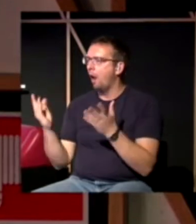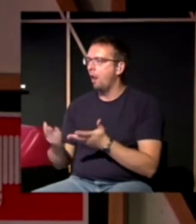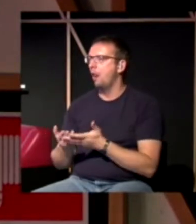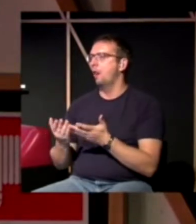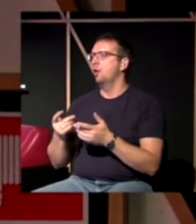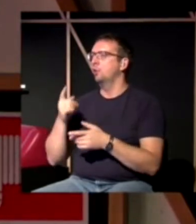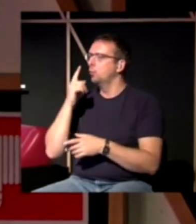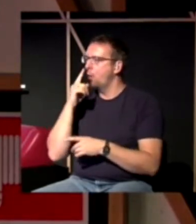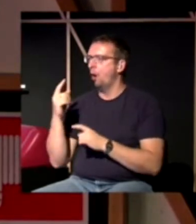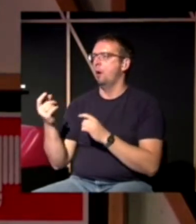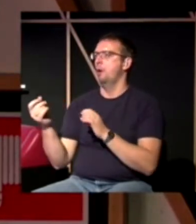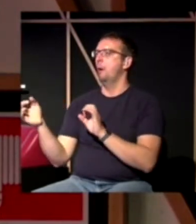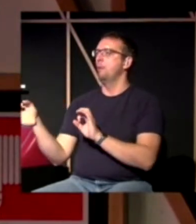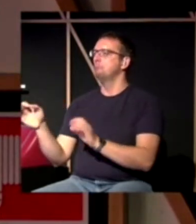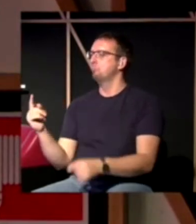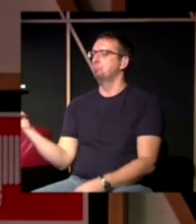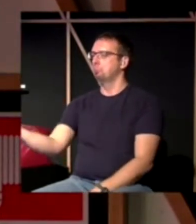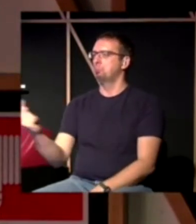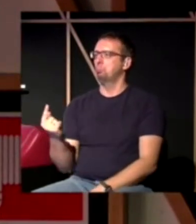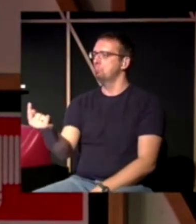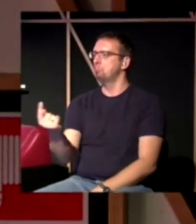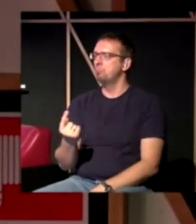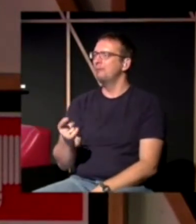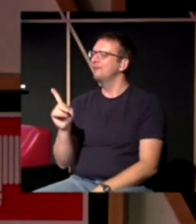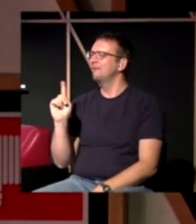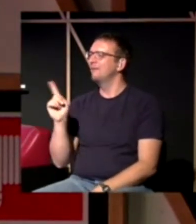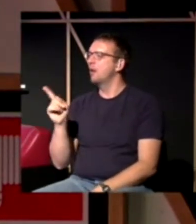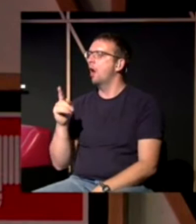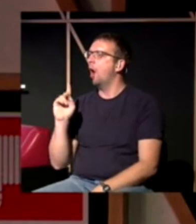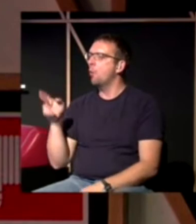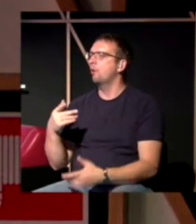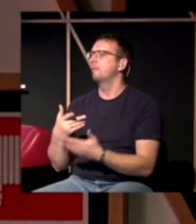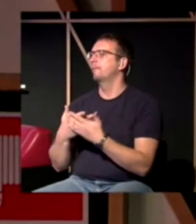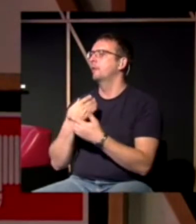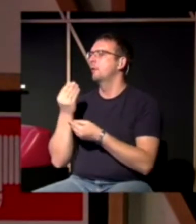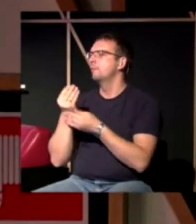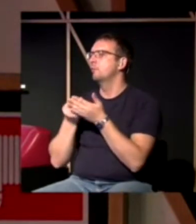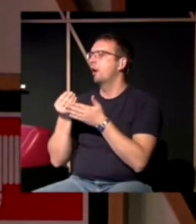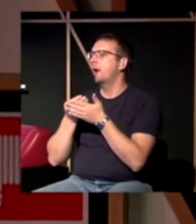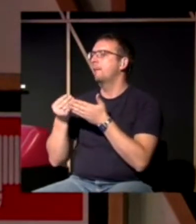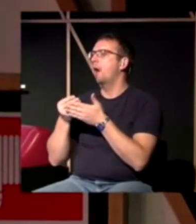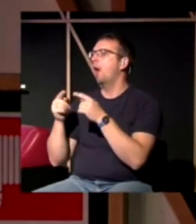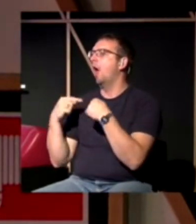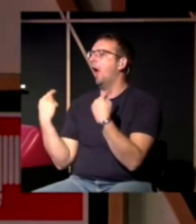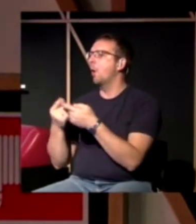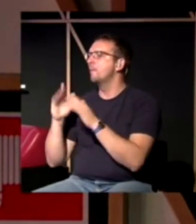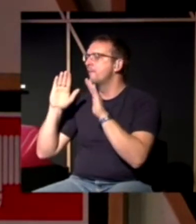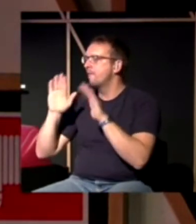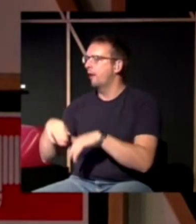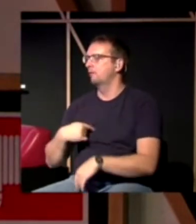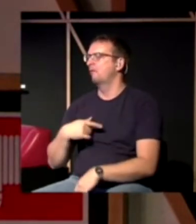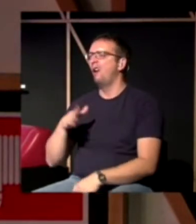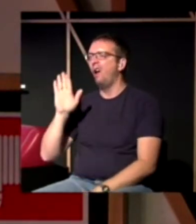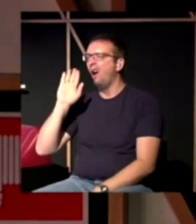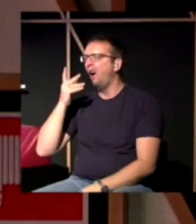that? How are you meant to follow that as a radio listener, let alone somebody sat in the stands who has a visual impairment